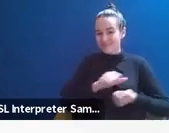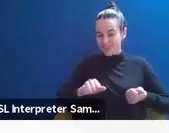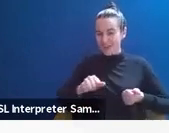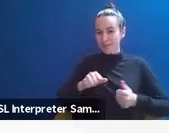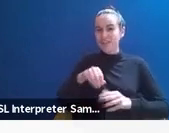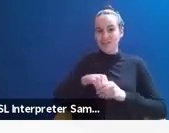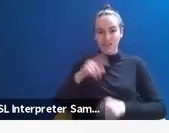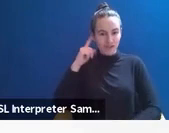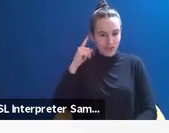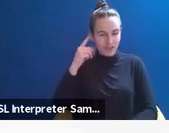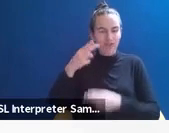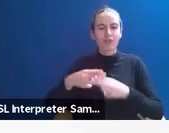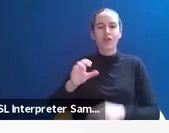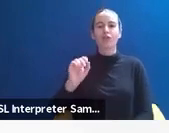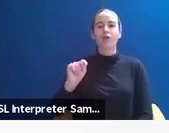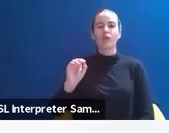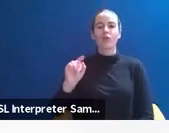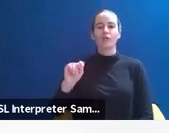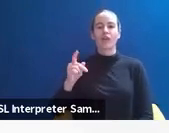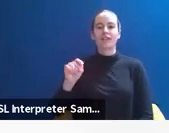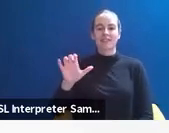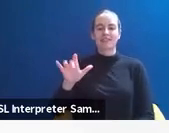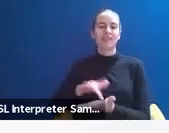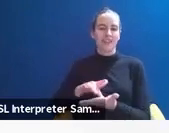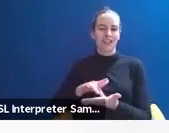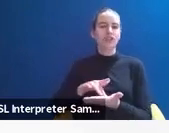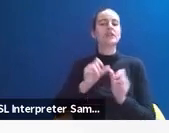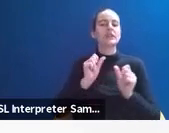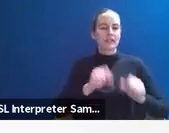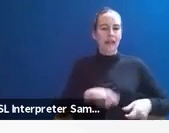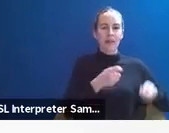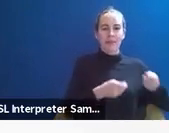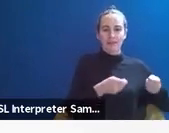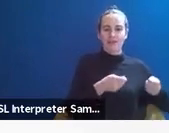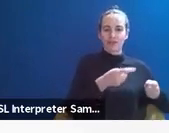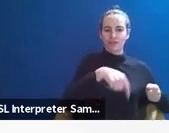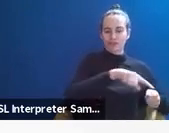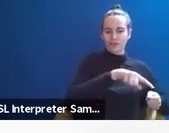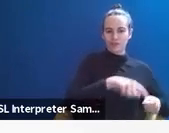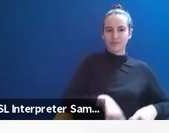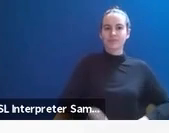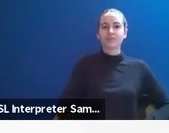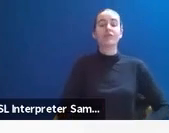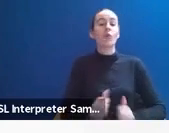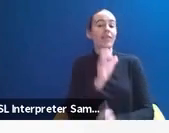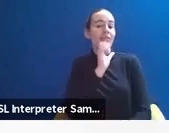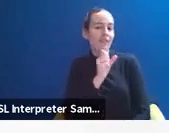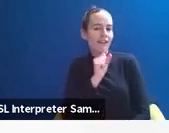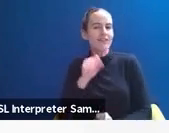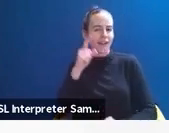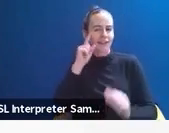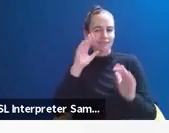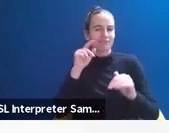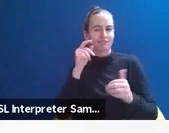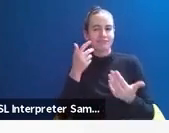medication. Though there is some level of hearing loss that we can expect with age, particularly in the